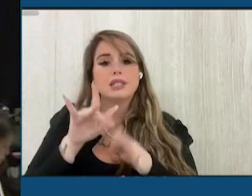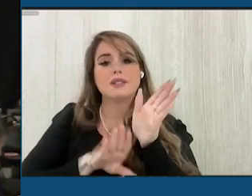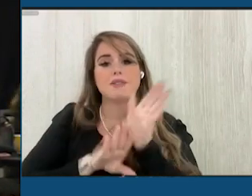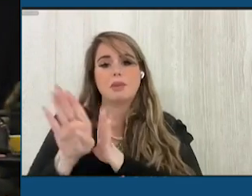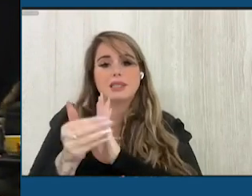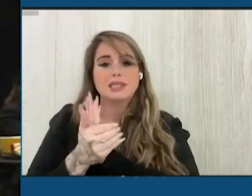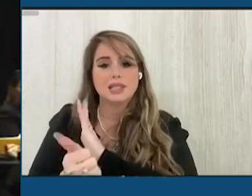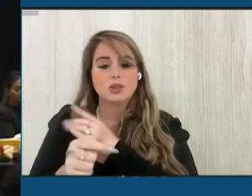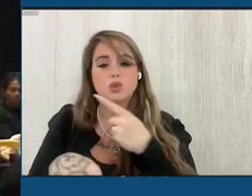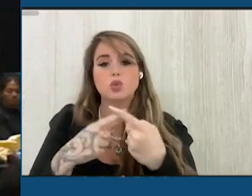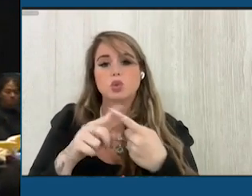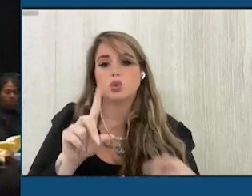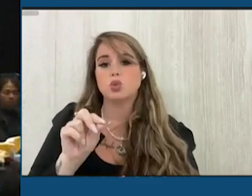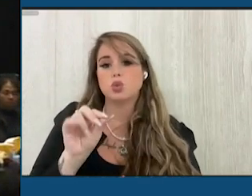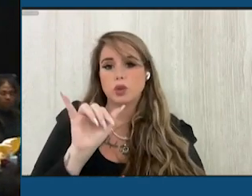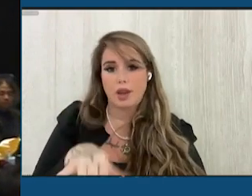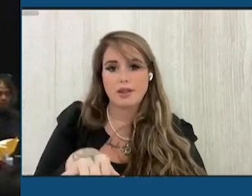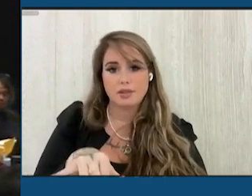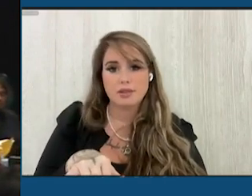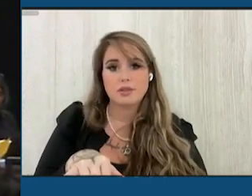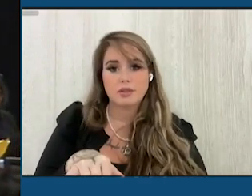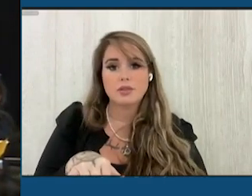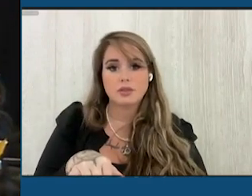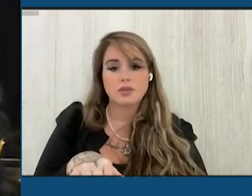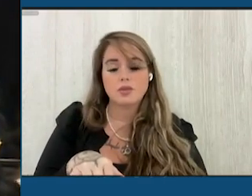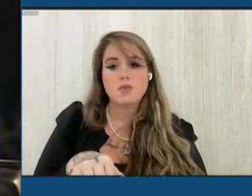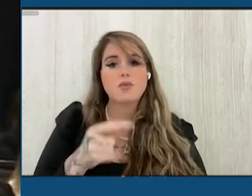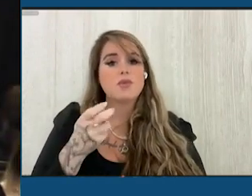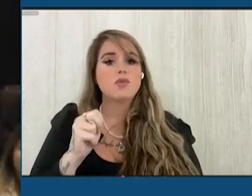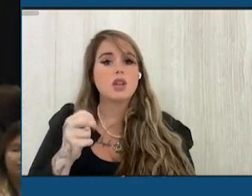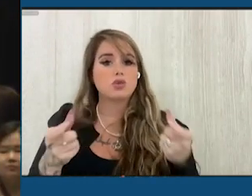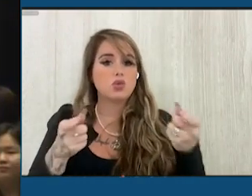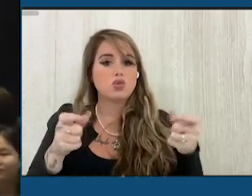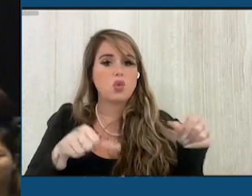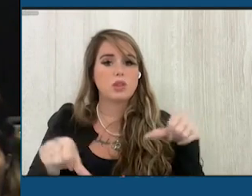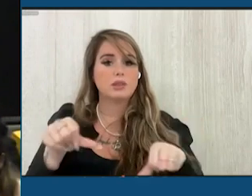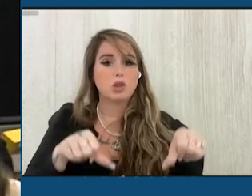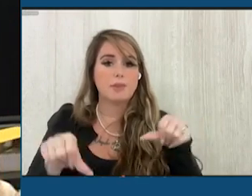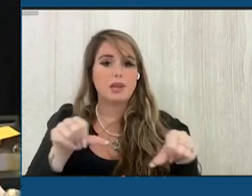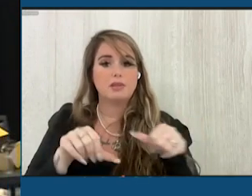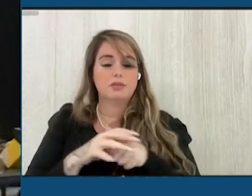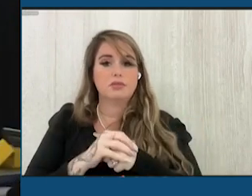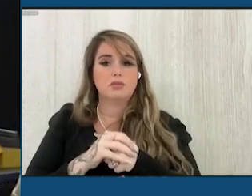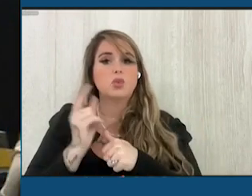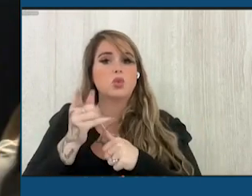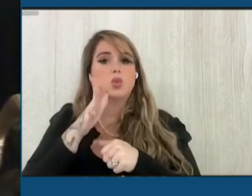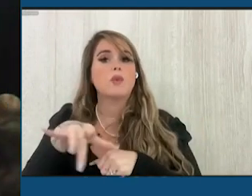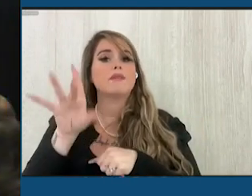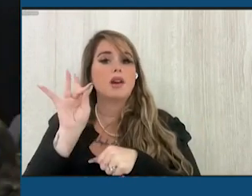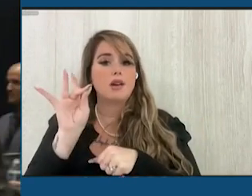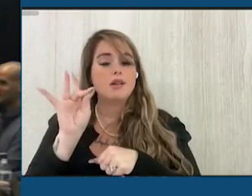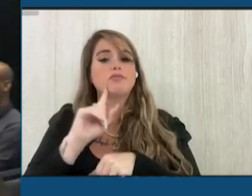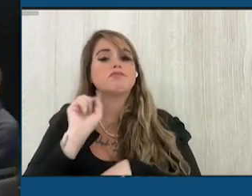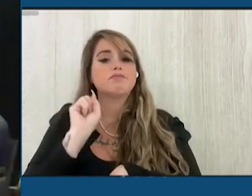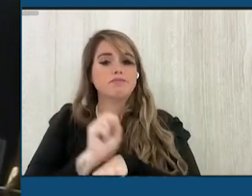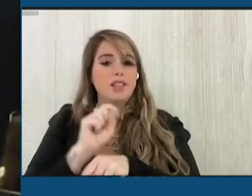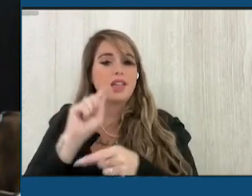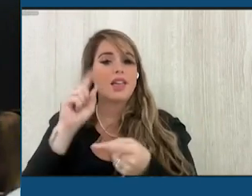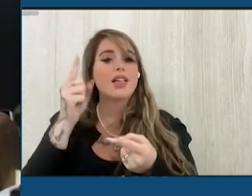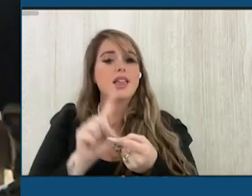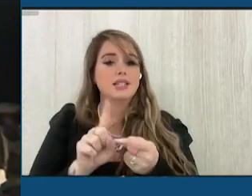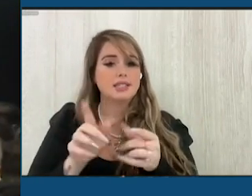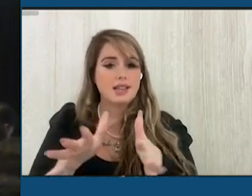you do that, in controlled experiments, you find that there's less anxiety, stress,